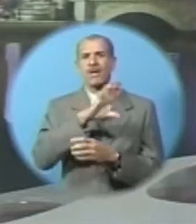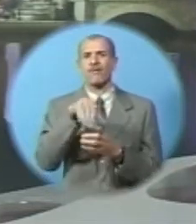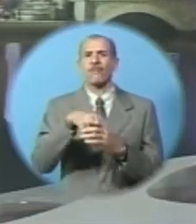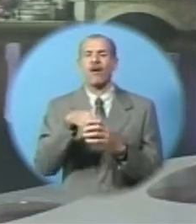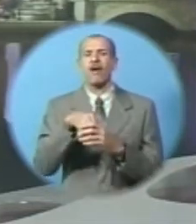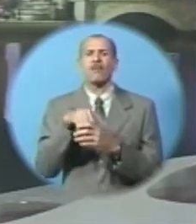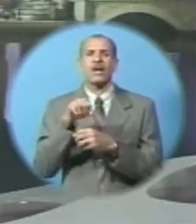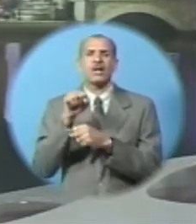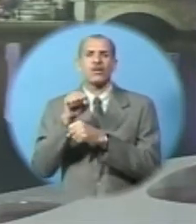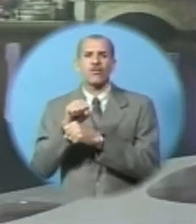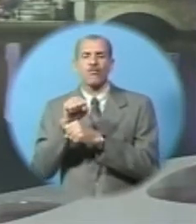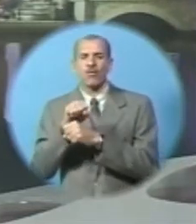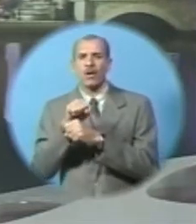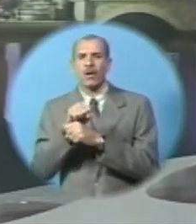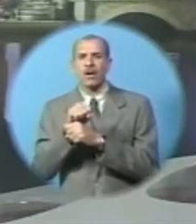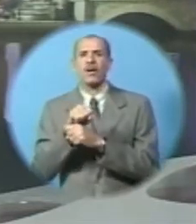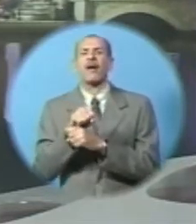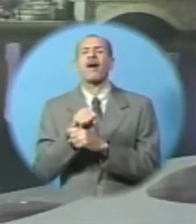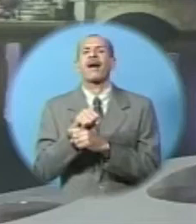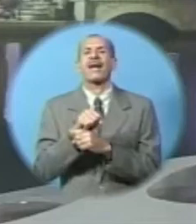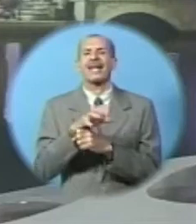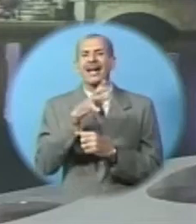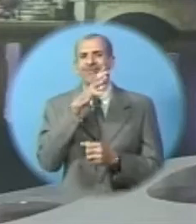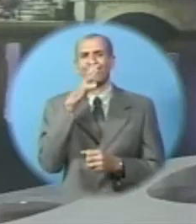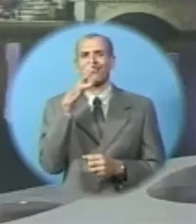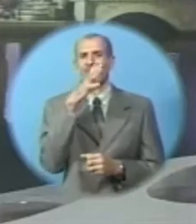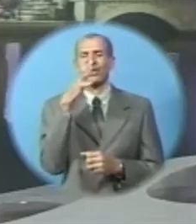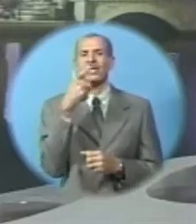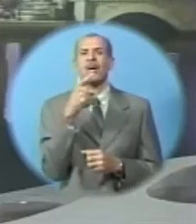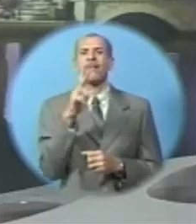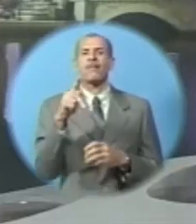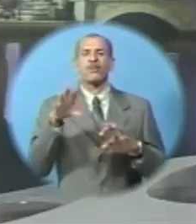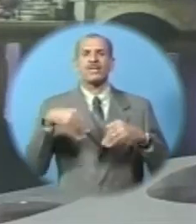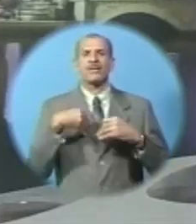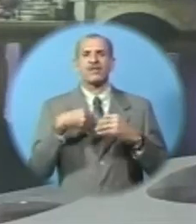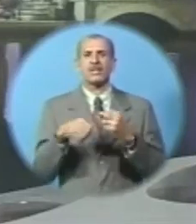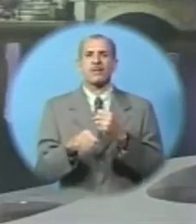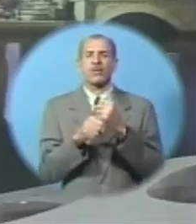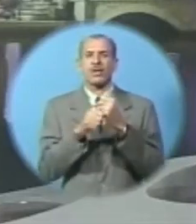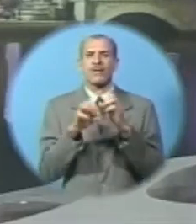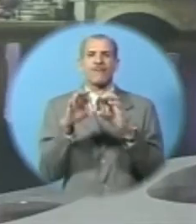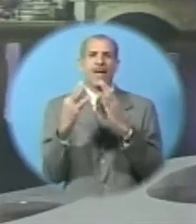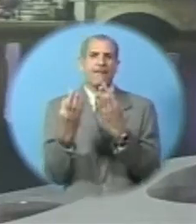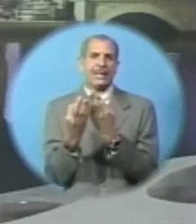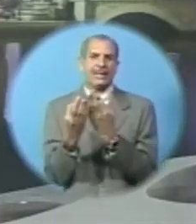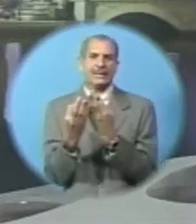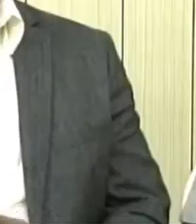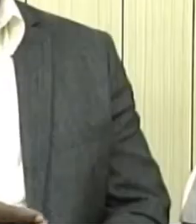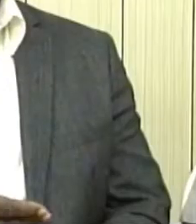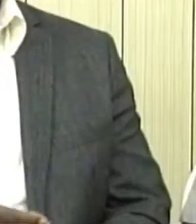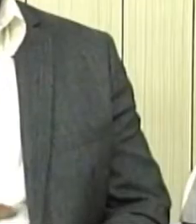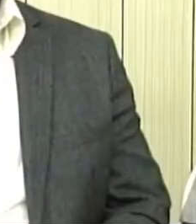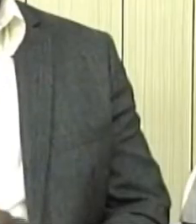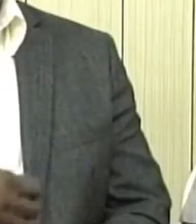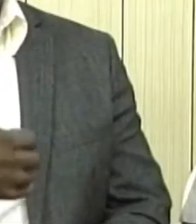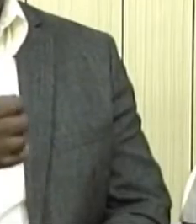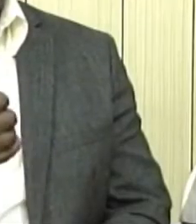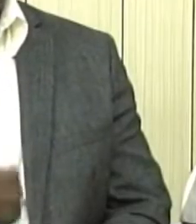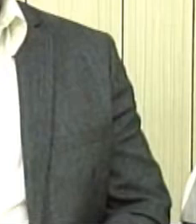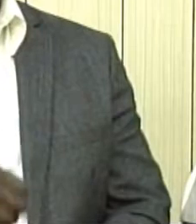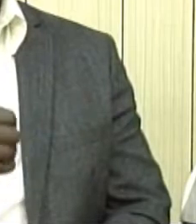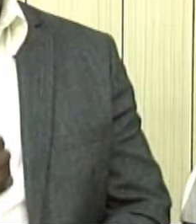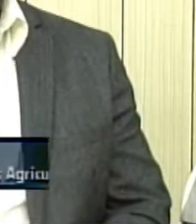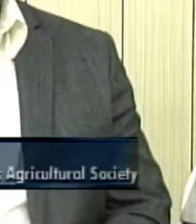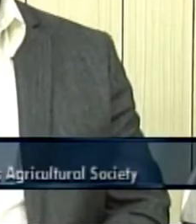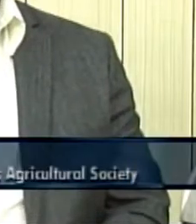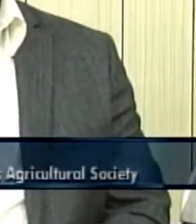such work. But he says women in agriculture receive income to support their families. We don't know the